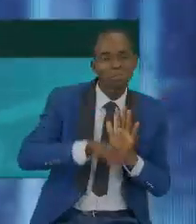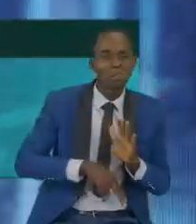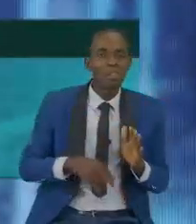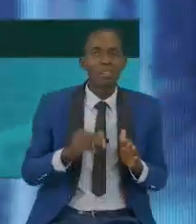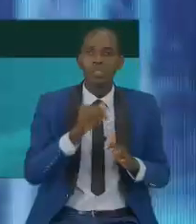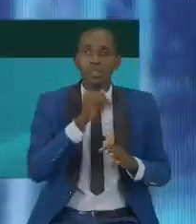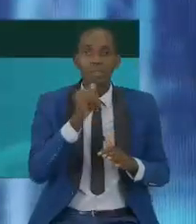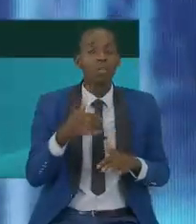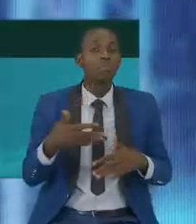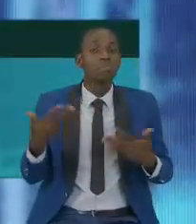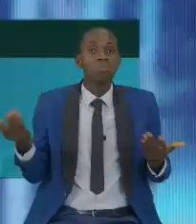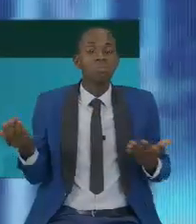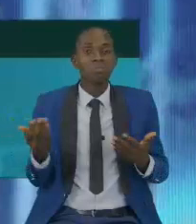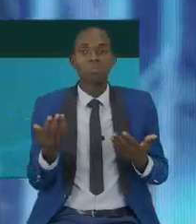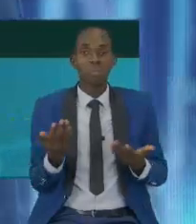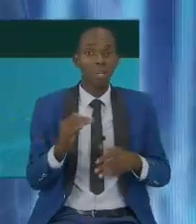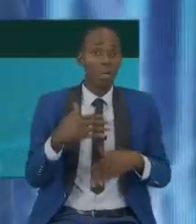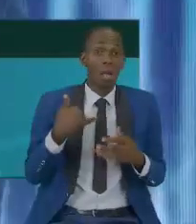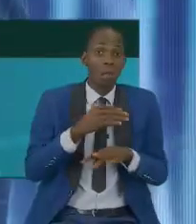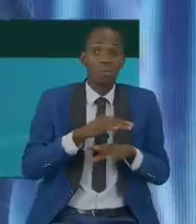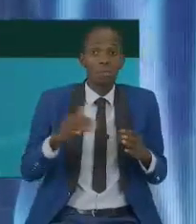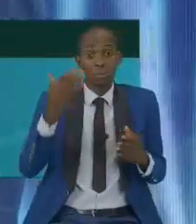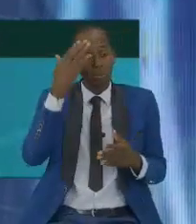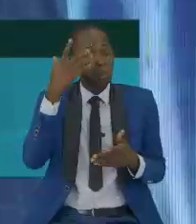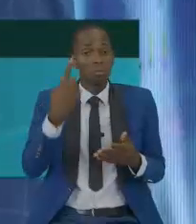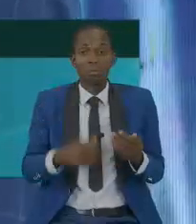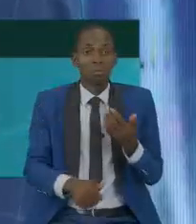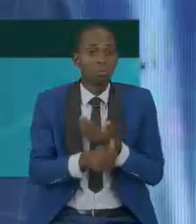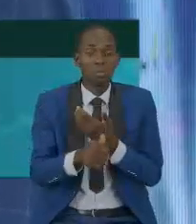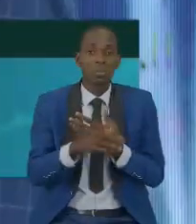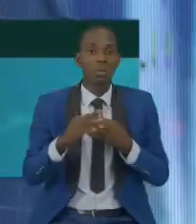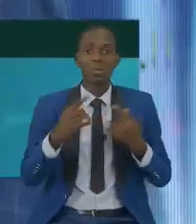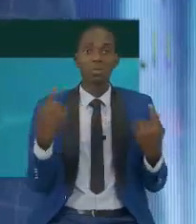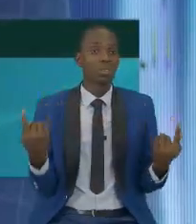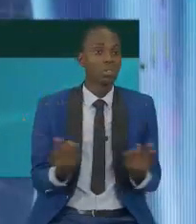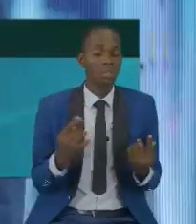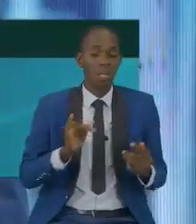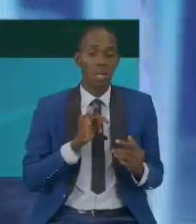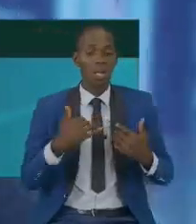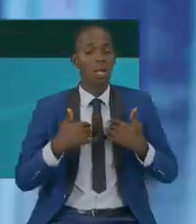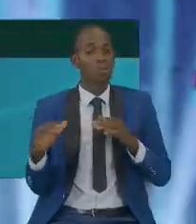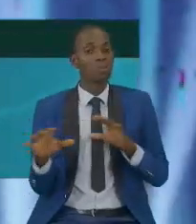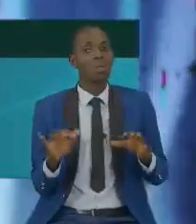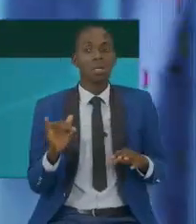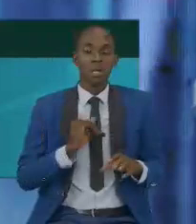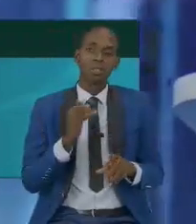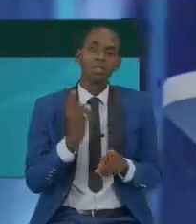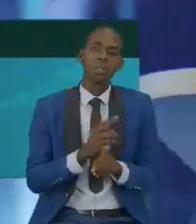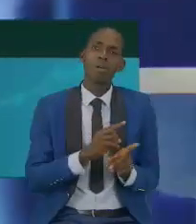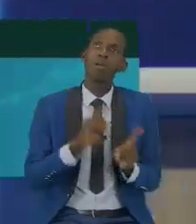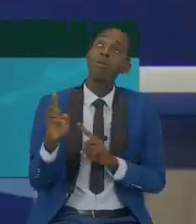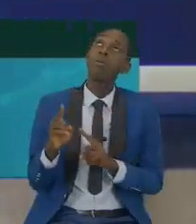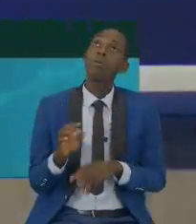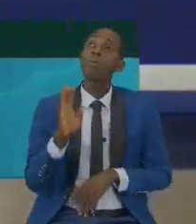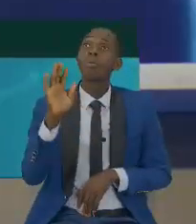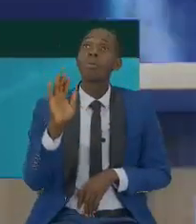at ease, I don't know the consequence of the sin I've committed, and I just come. Oh Lord, they told